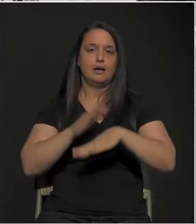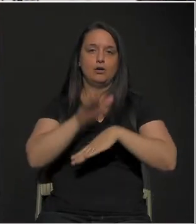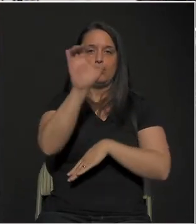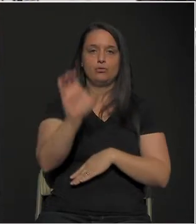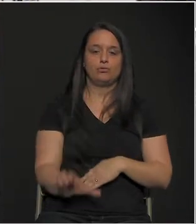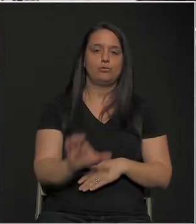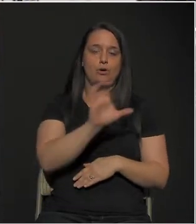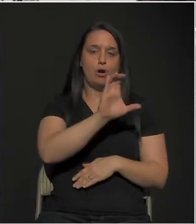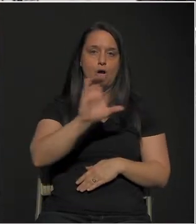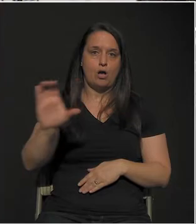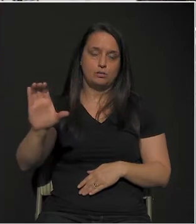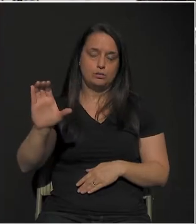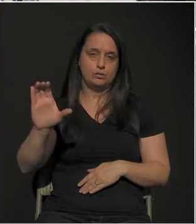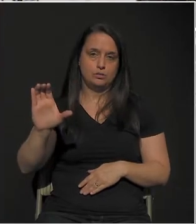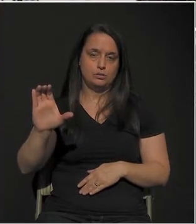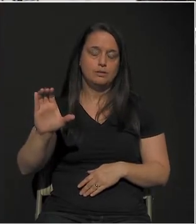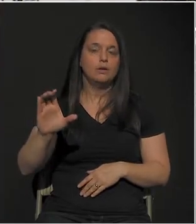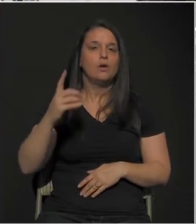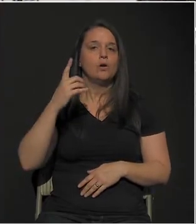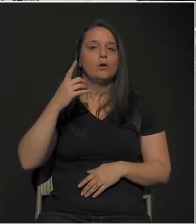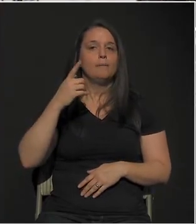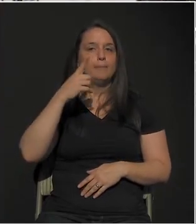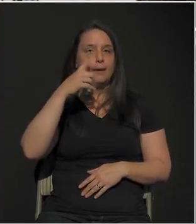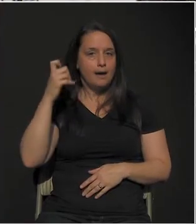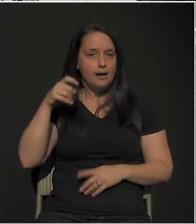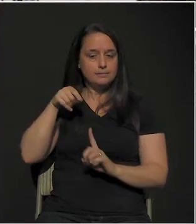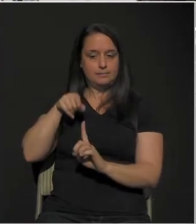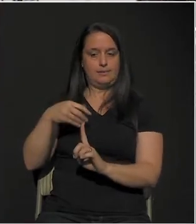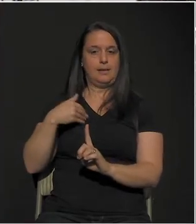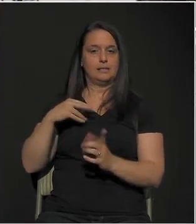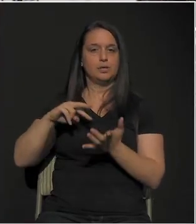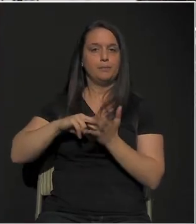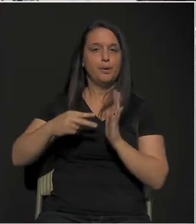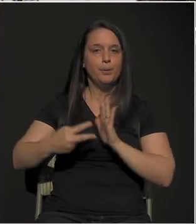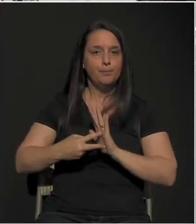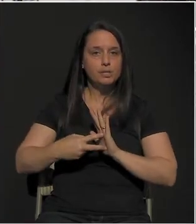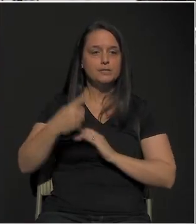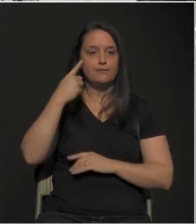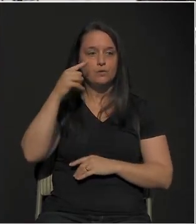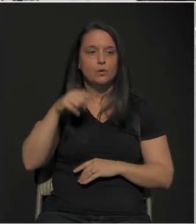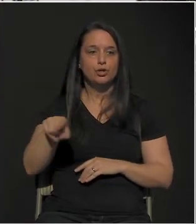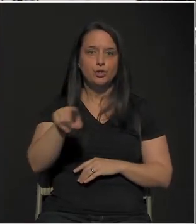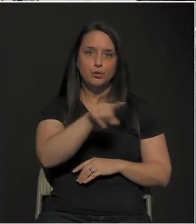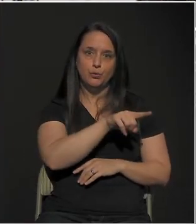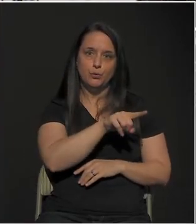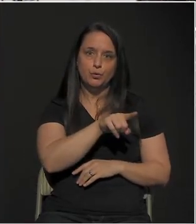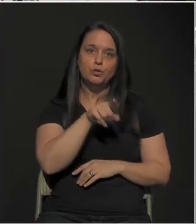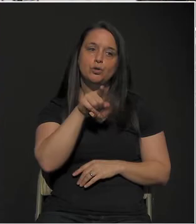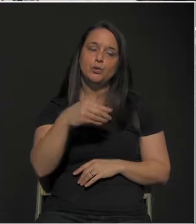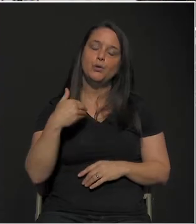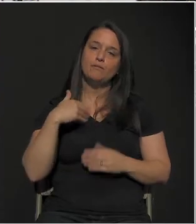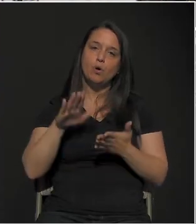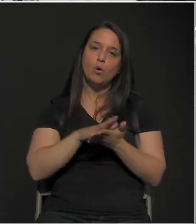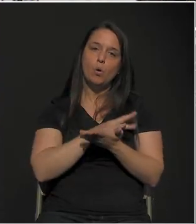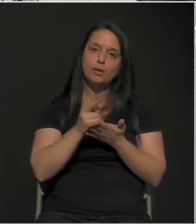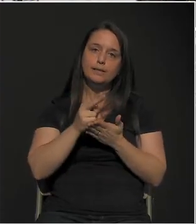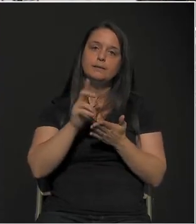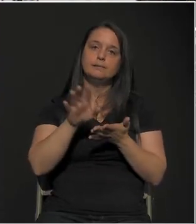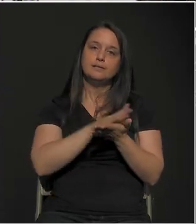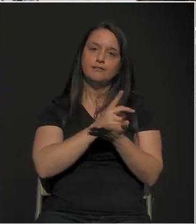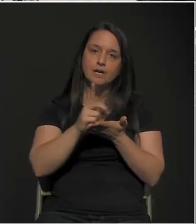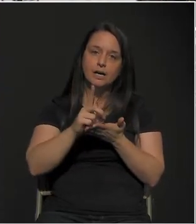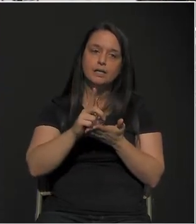eternal life. God has a purpose for you. There is an intent behind that. You have a holy, divine purpose in Christ.